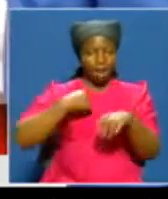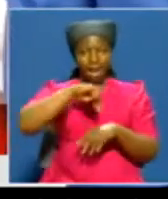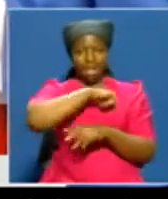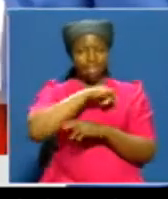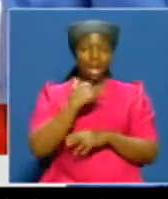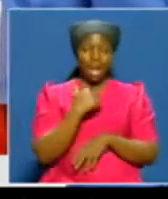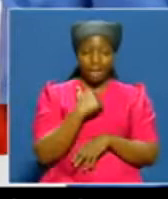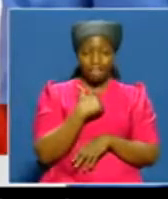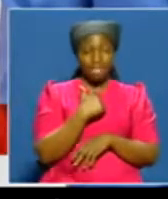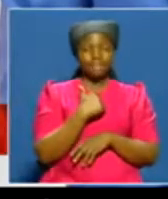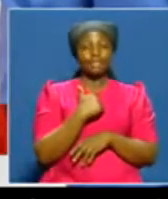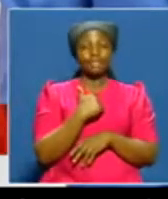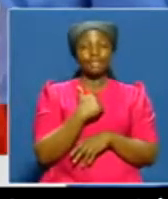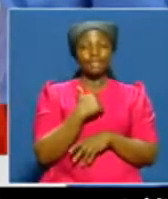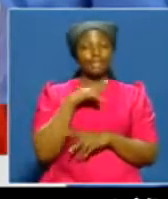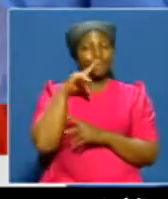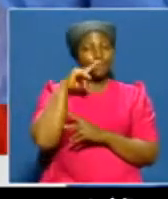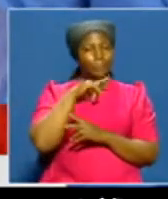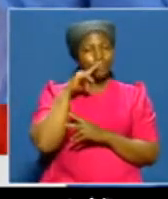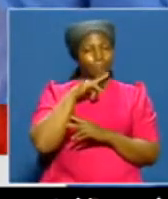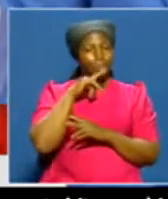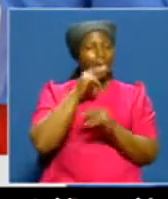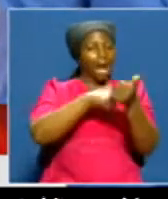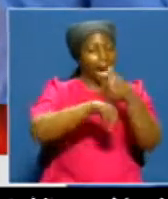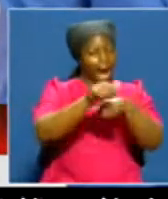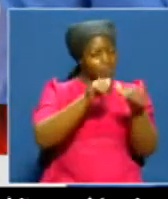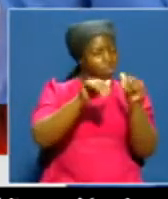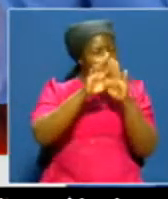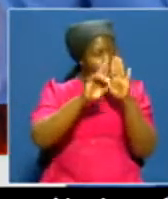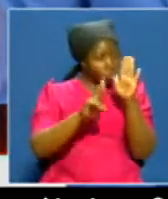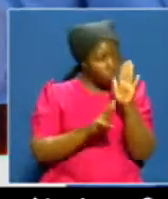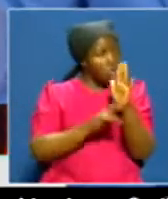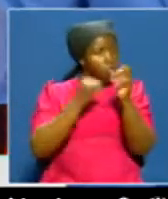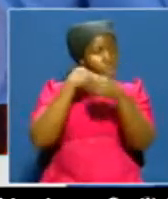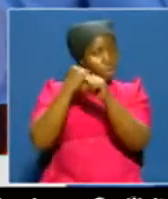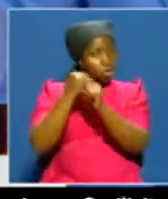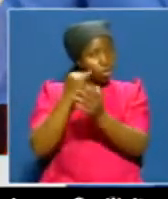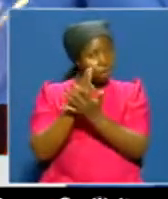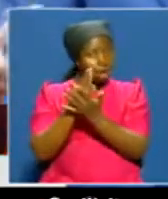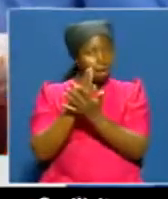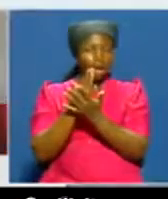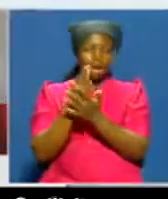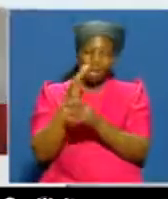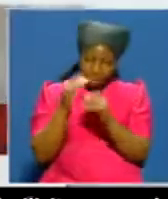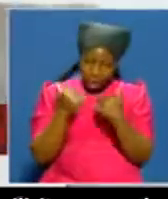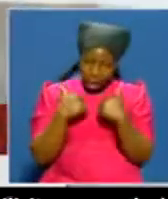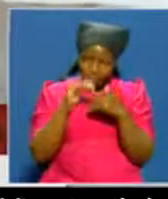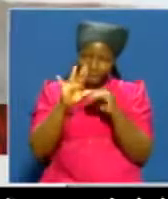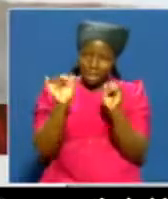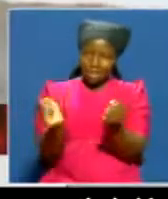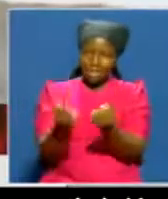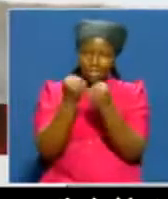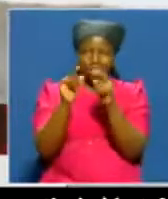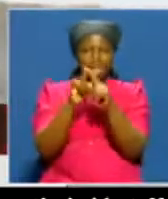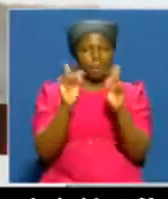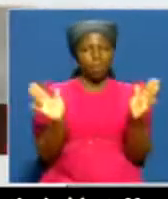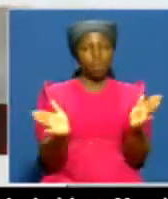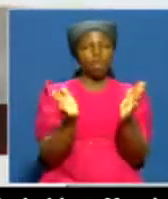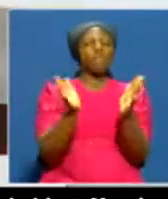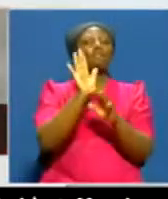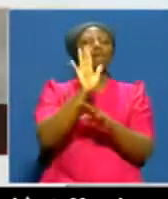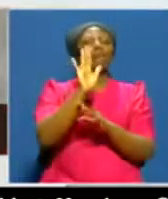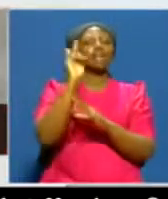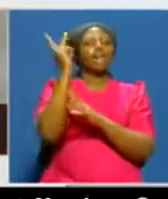extensive measures to ensure their safety and their welfare. Kenya